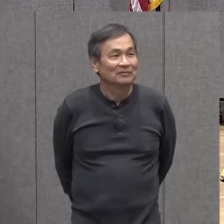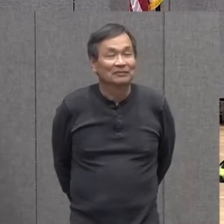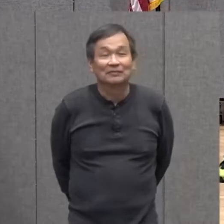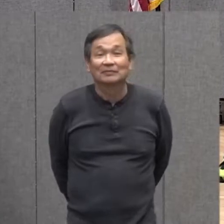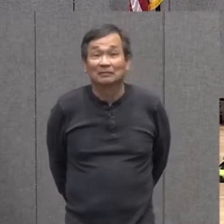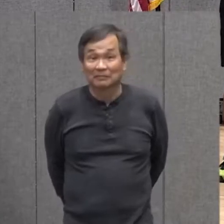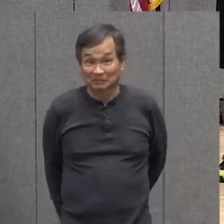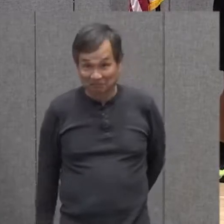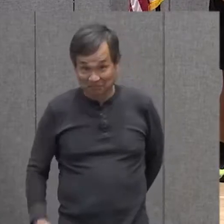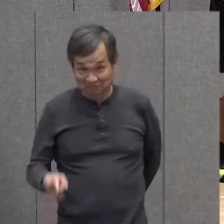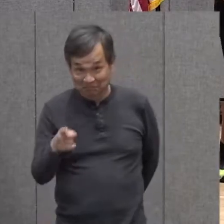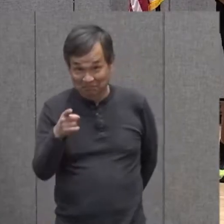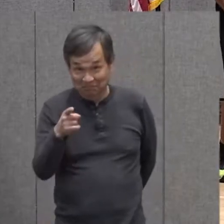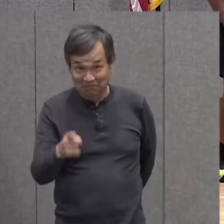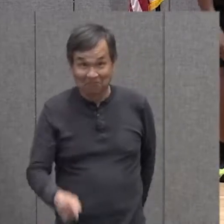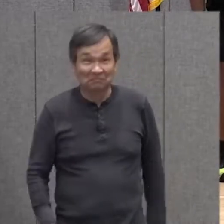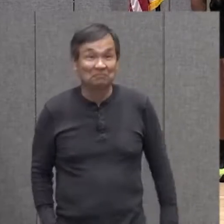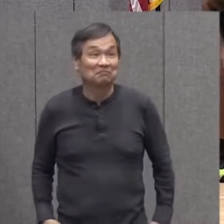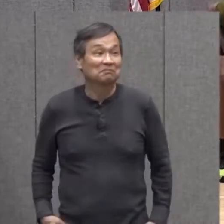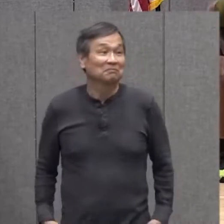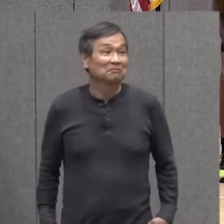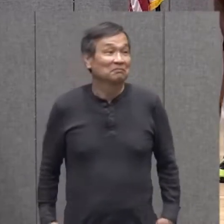sin que toque el piso.